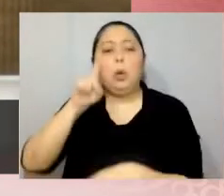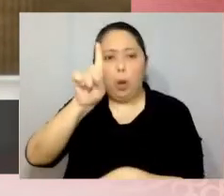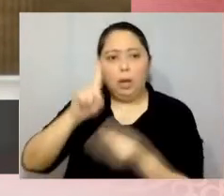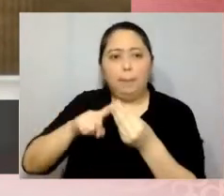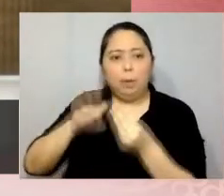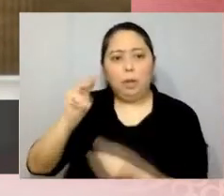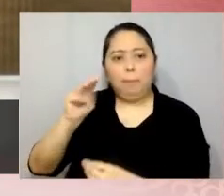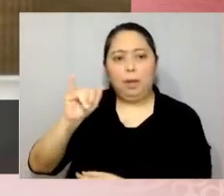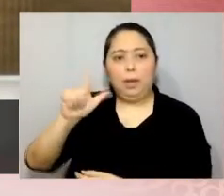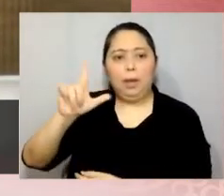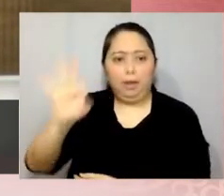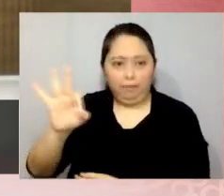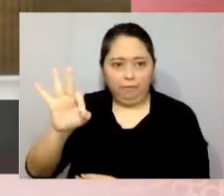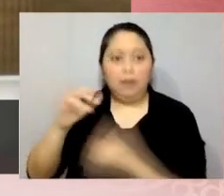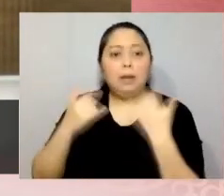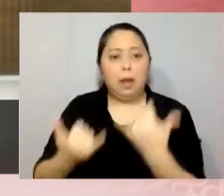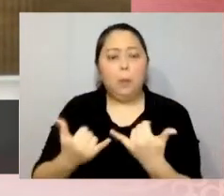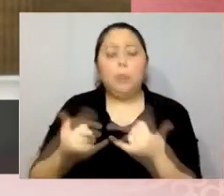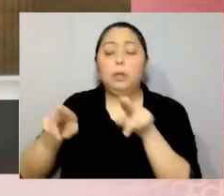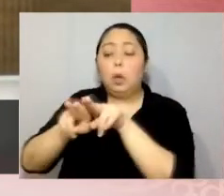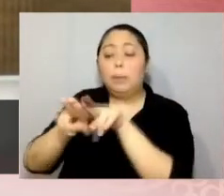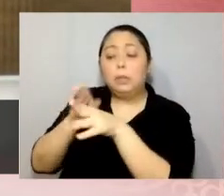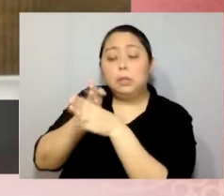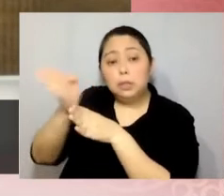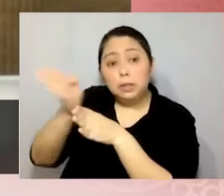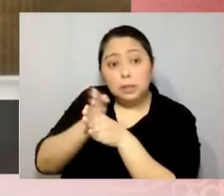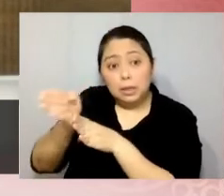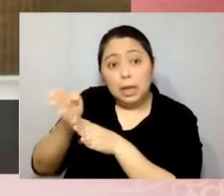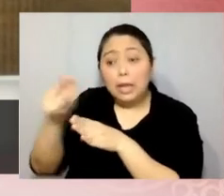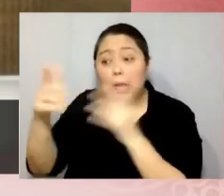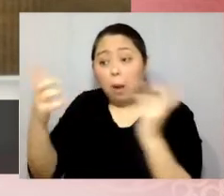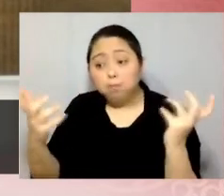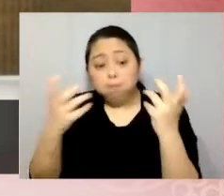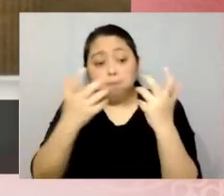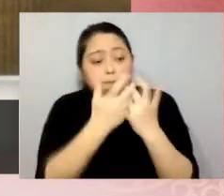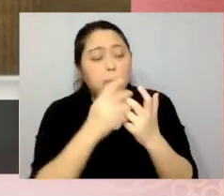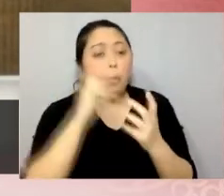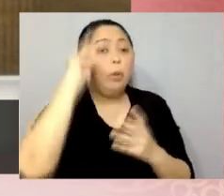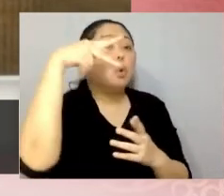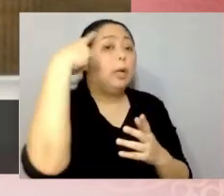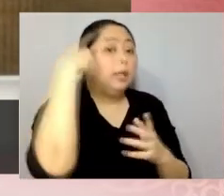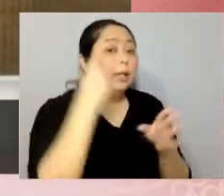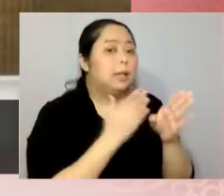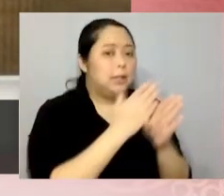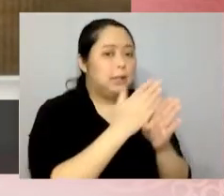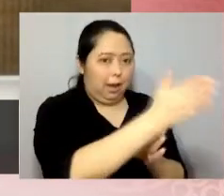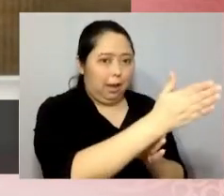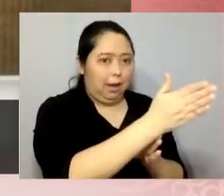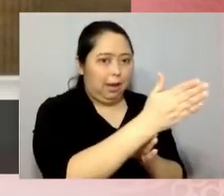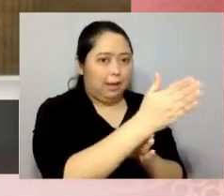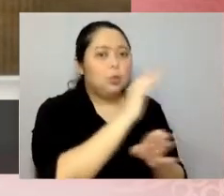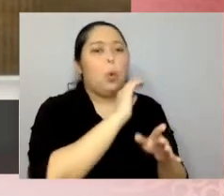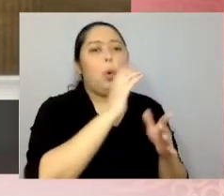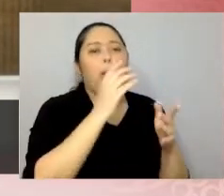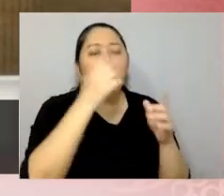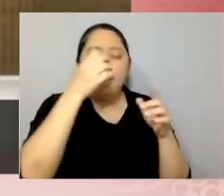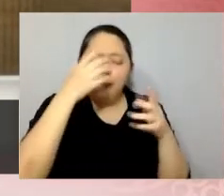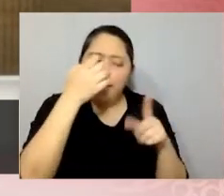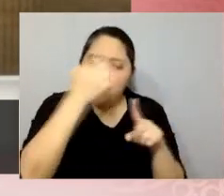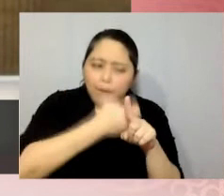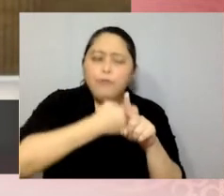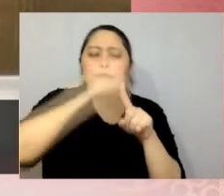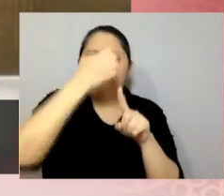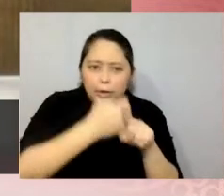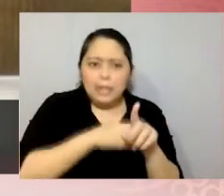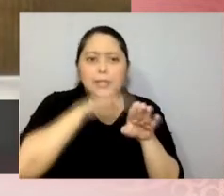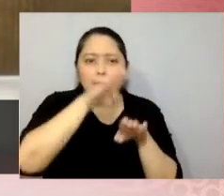mga kababayan natin ay yung normalization track ay interlinked doon sa political track. So every political